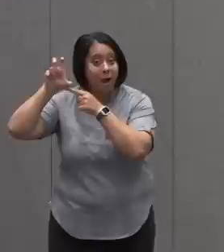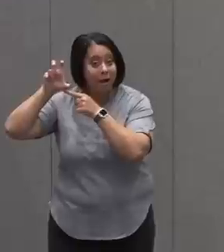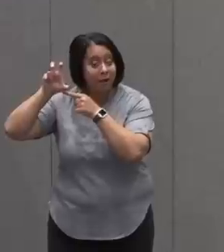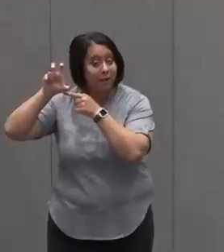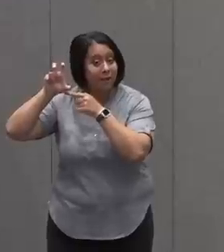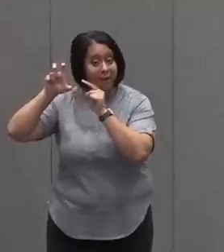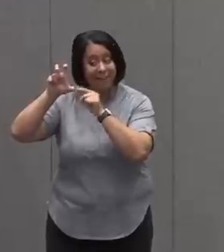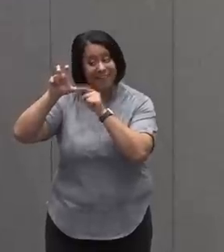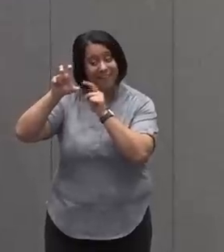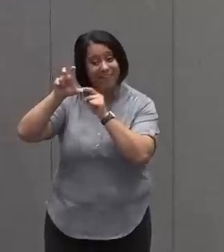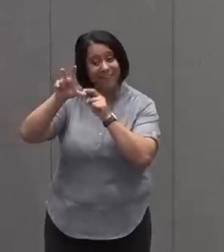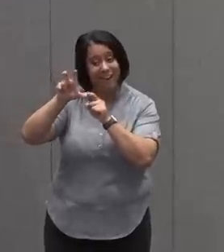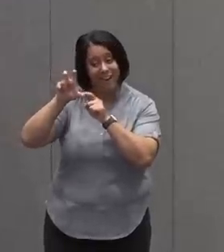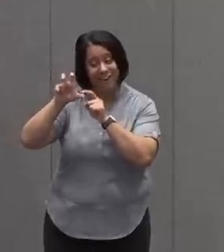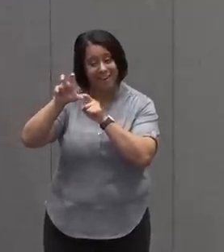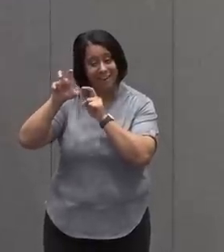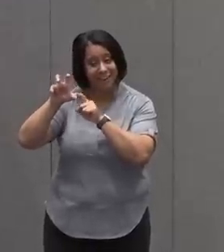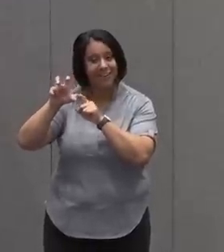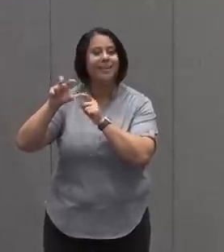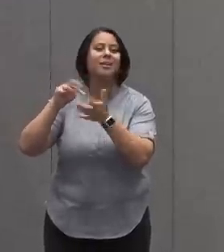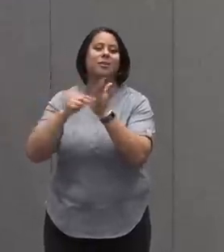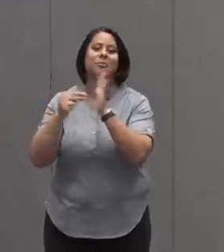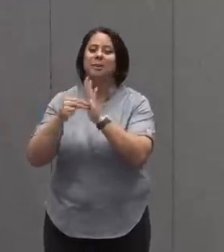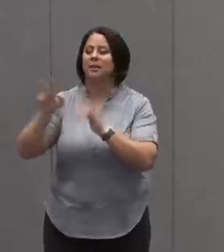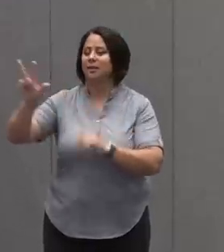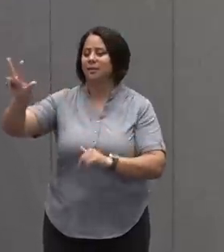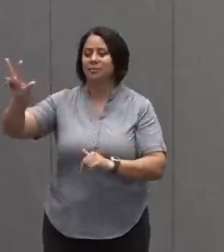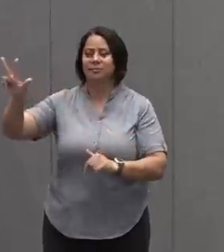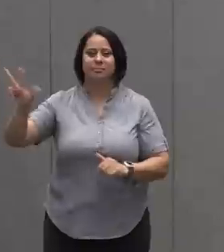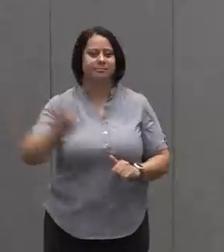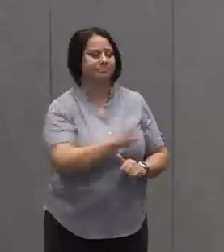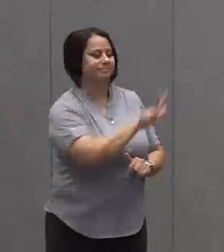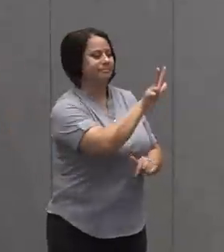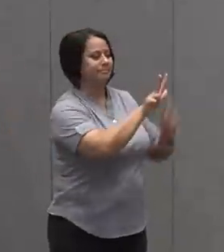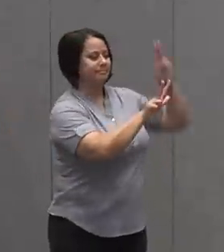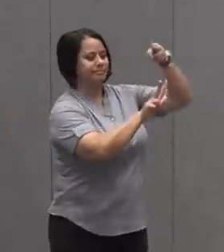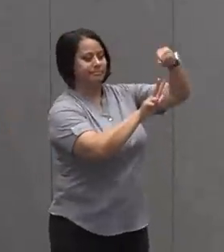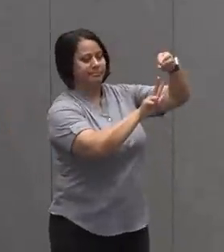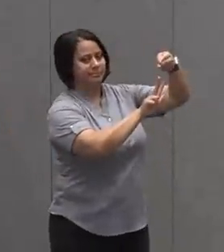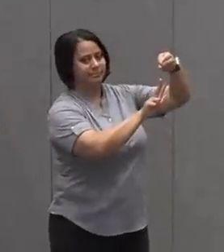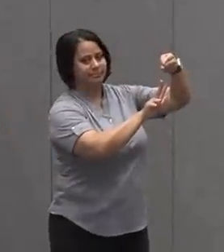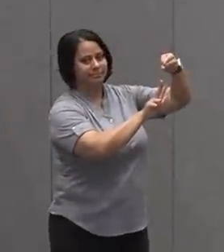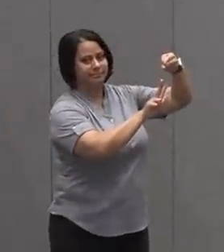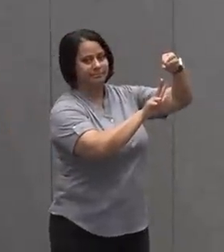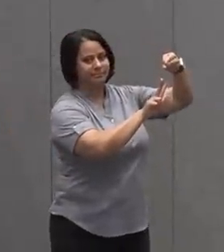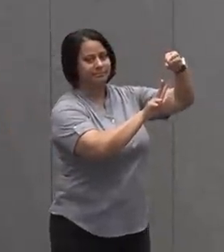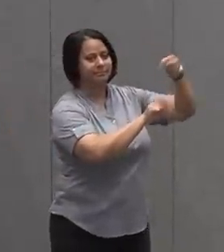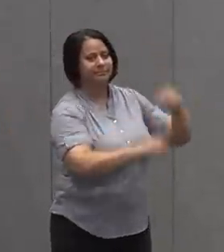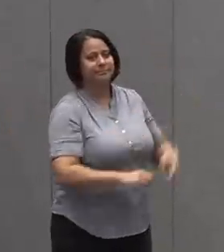1,300, that was the digit that we need to put in our hundreds place.